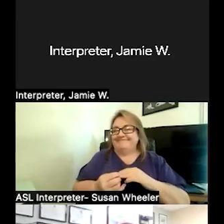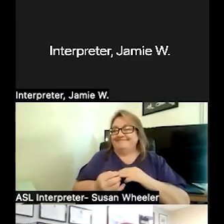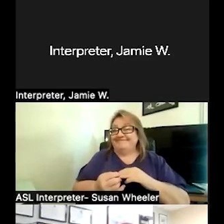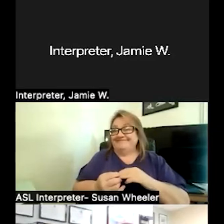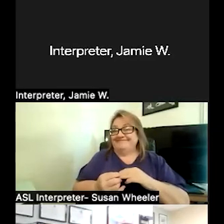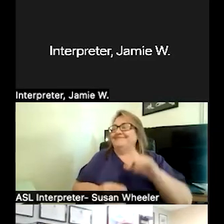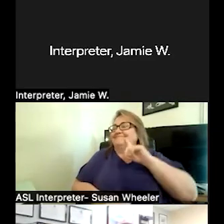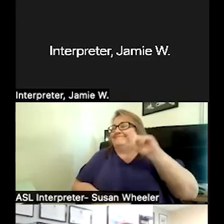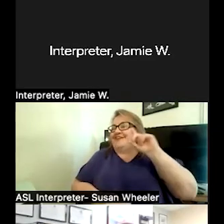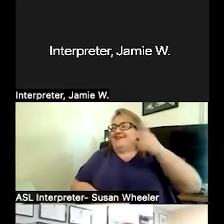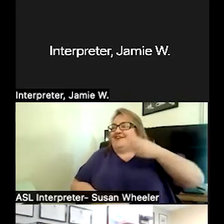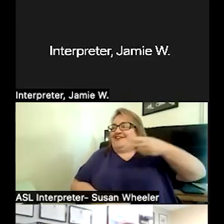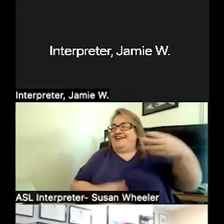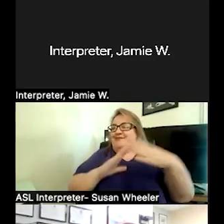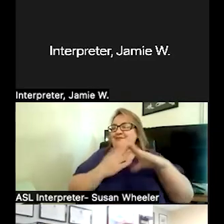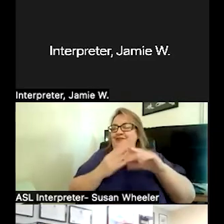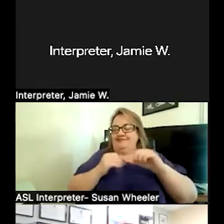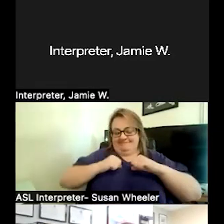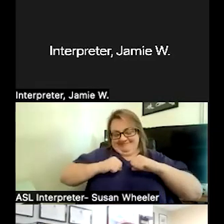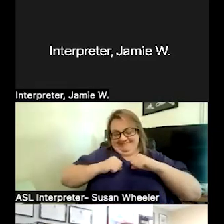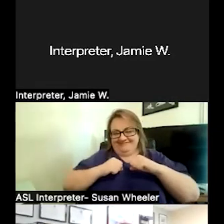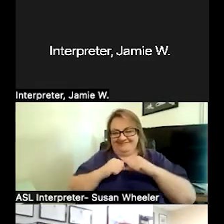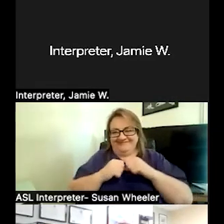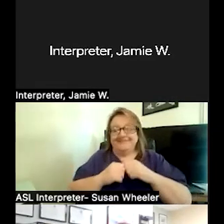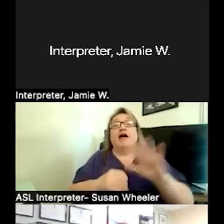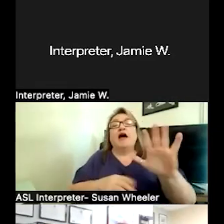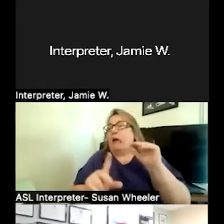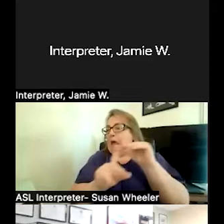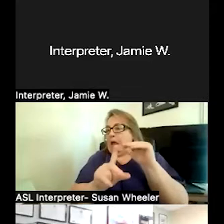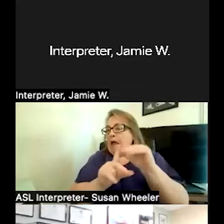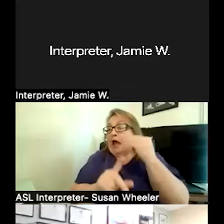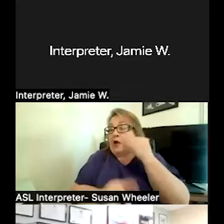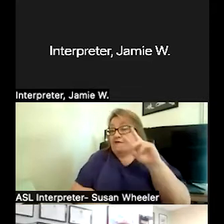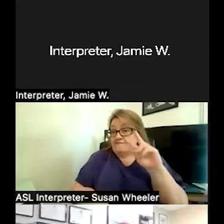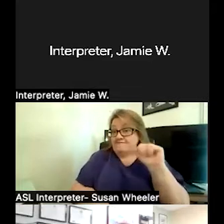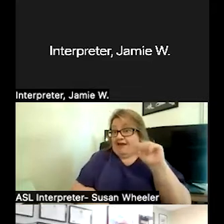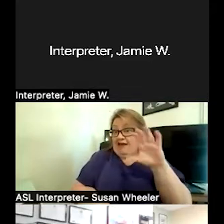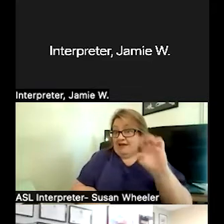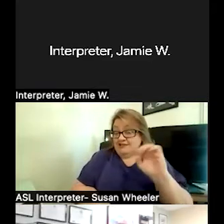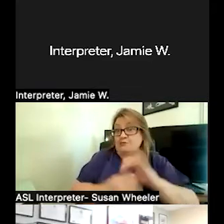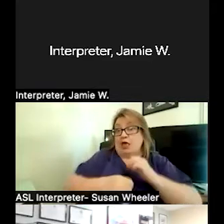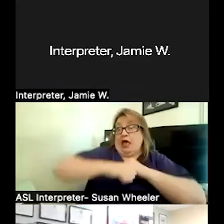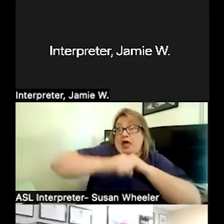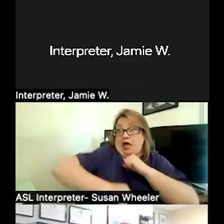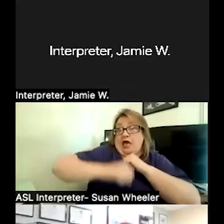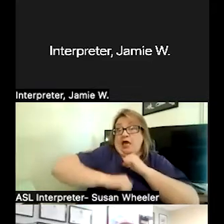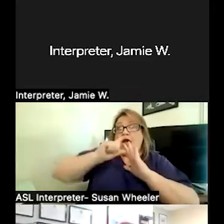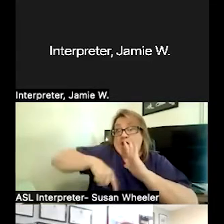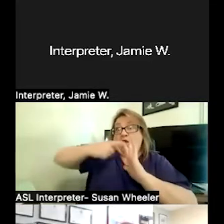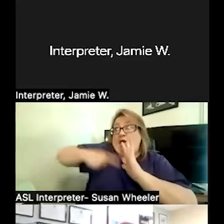Deaf or hard of hearing community. Just a note on this, I know Vance could probably talk a couple hours on this in regards